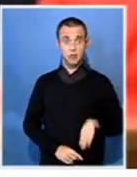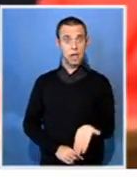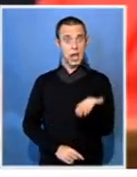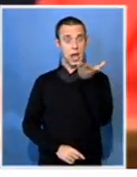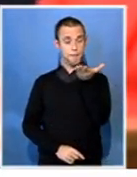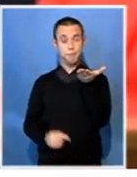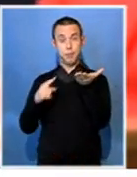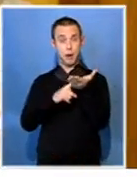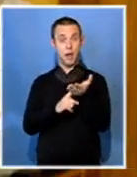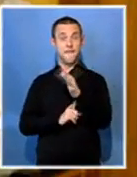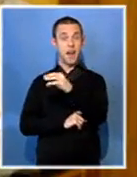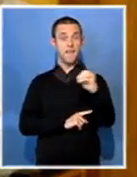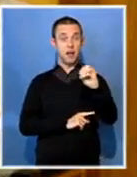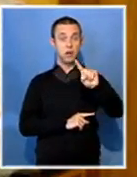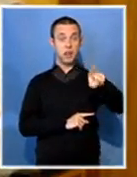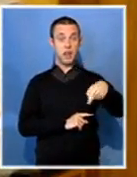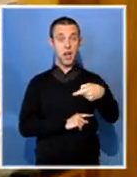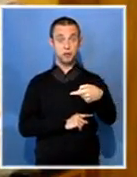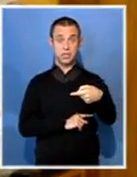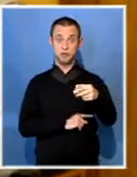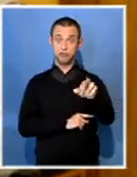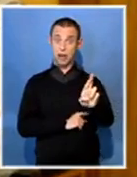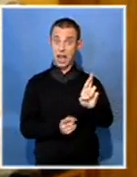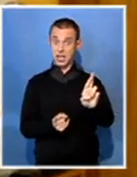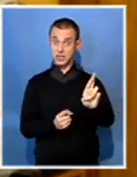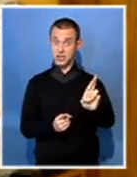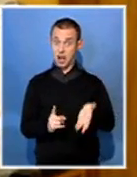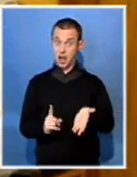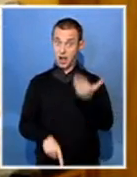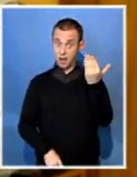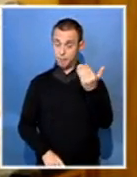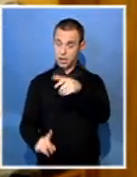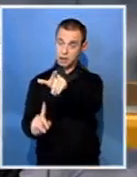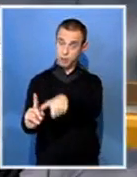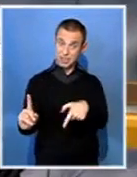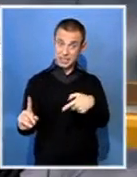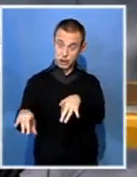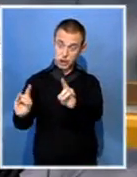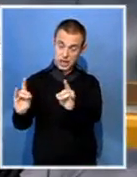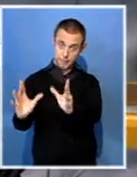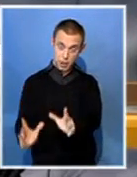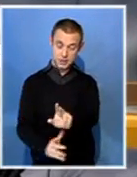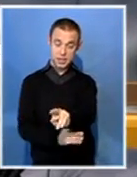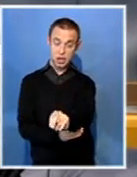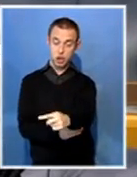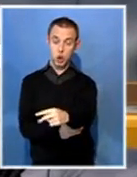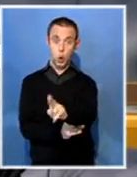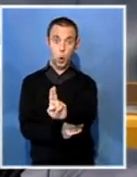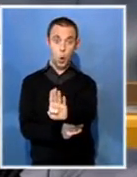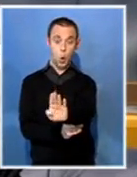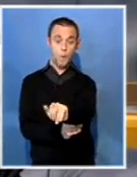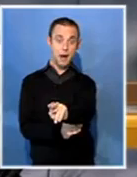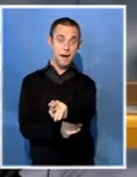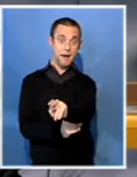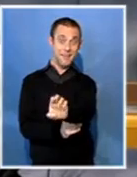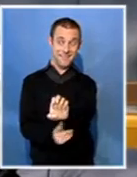of R500,000 suggested by then Chairperson Ngubane. Mr. Motsoeneng stepped in